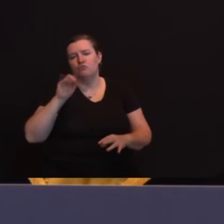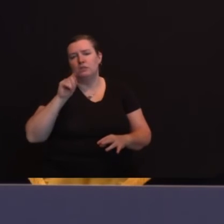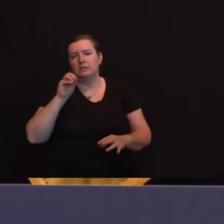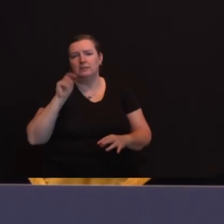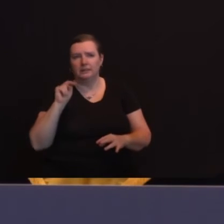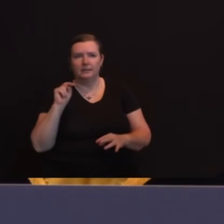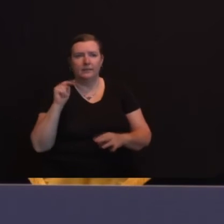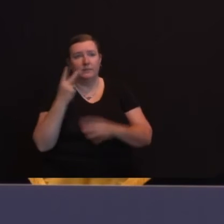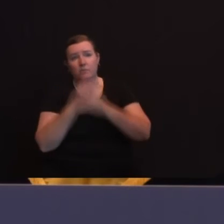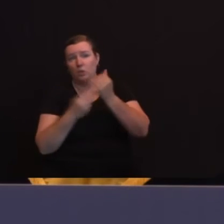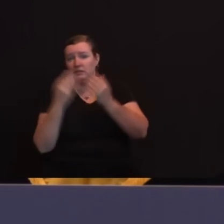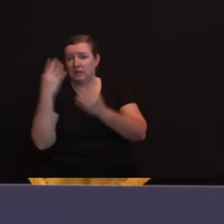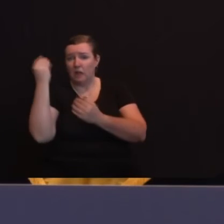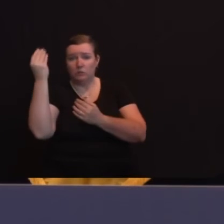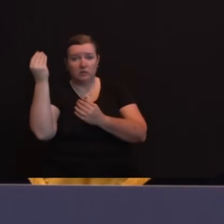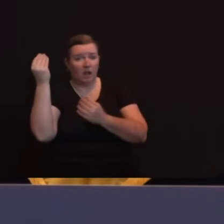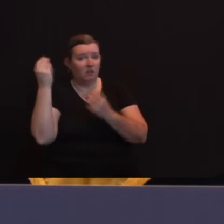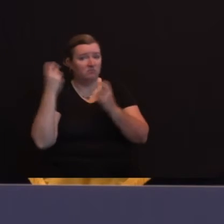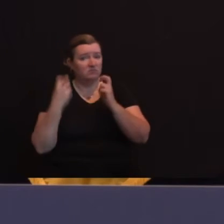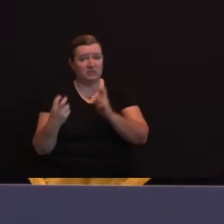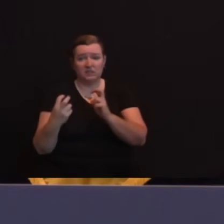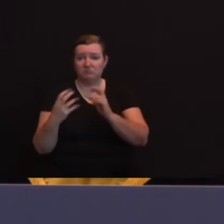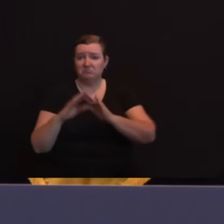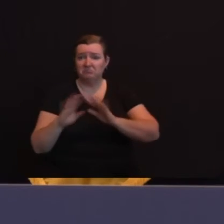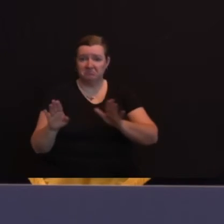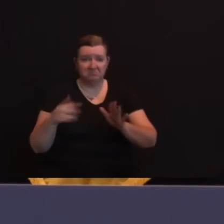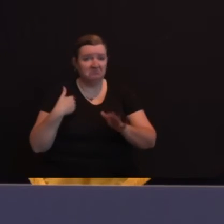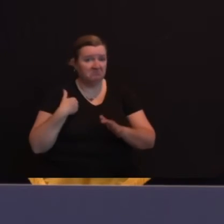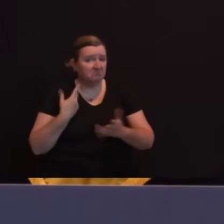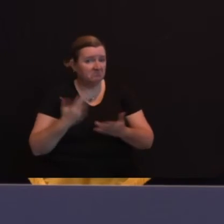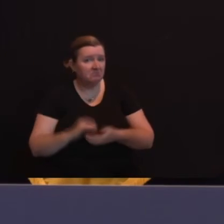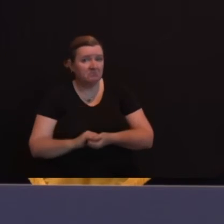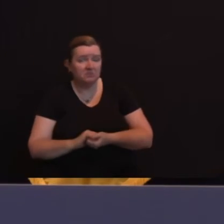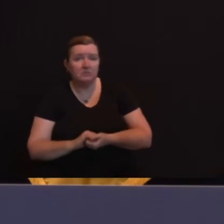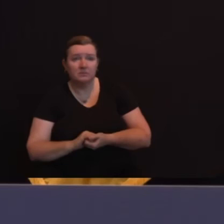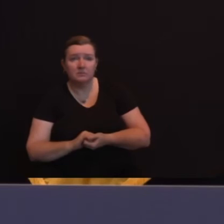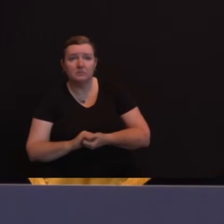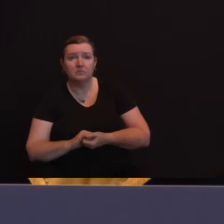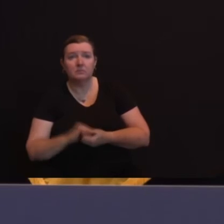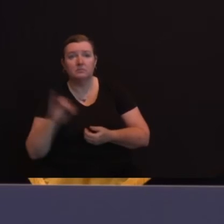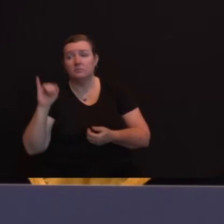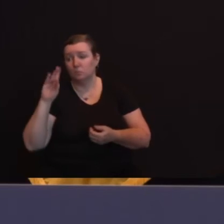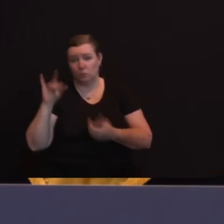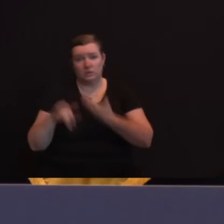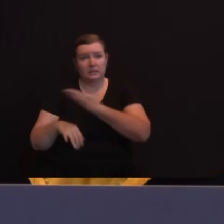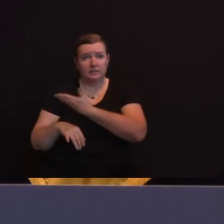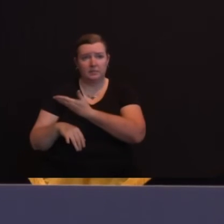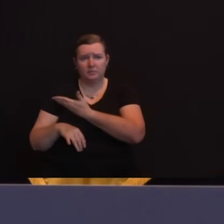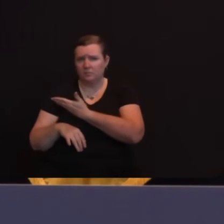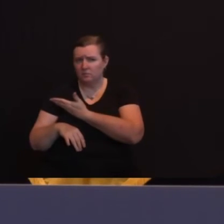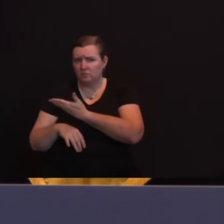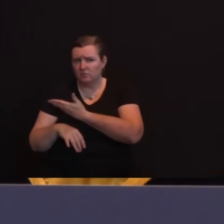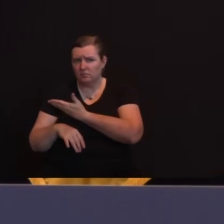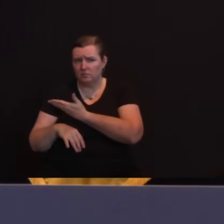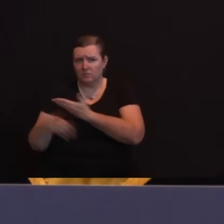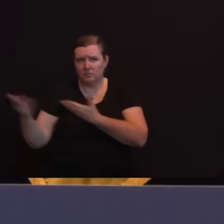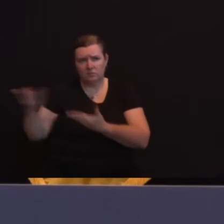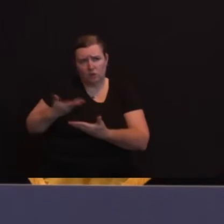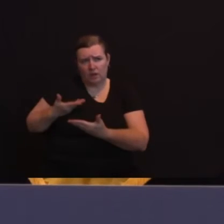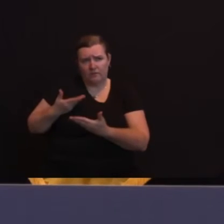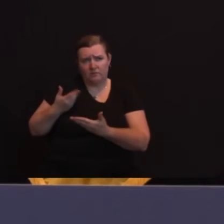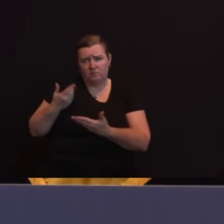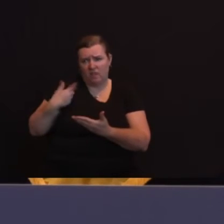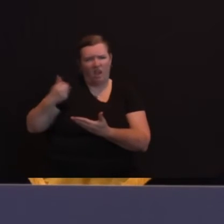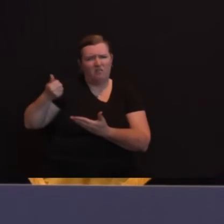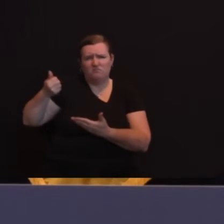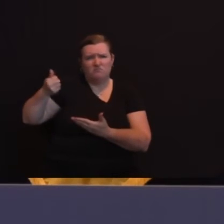freedom. Judy, I don't recall you've said anything my way lately that we were quote-unquote rejected in terms of steps that you'd take. But I